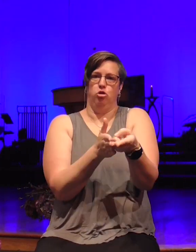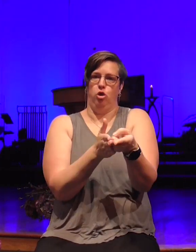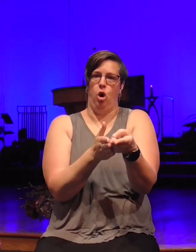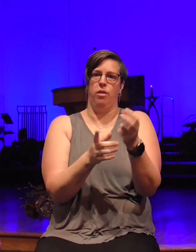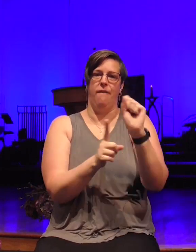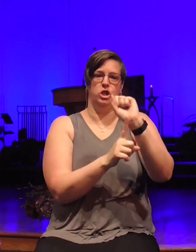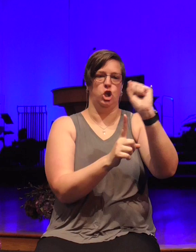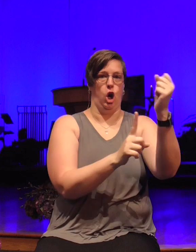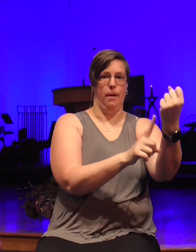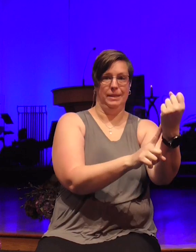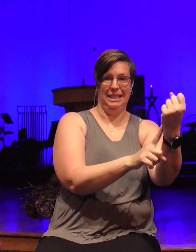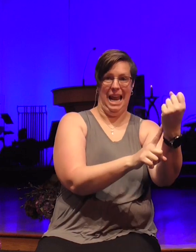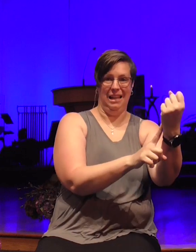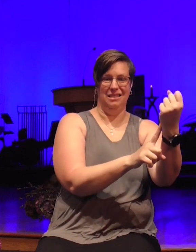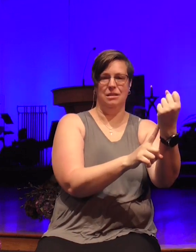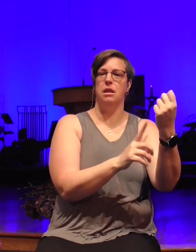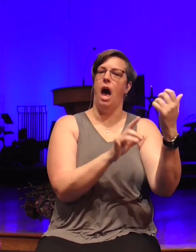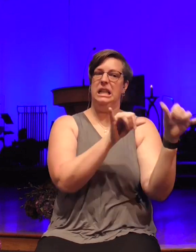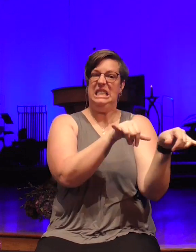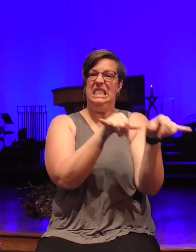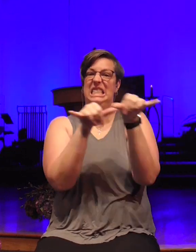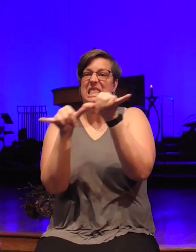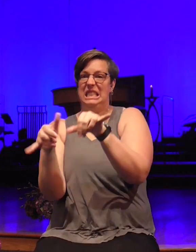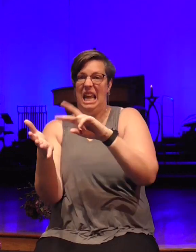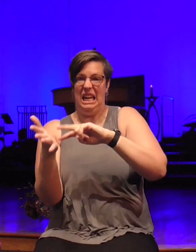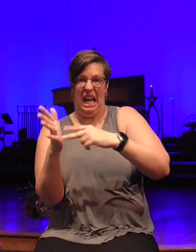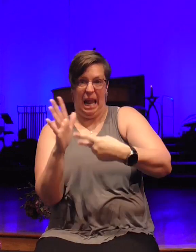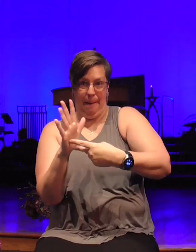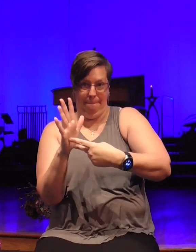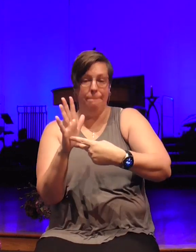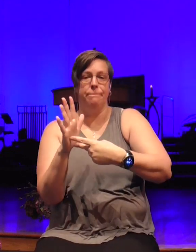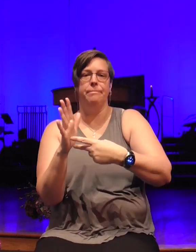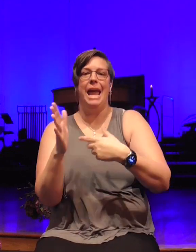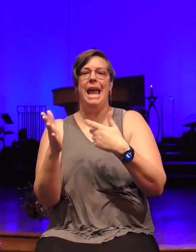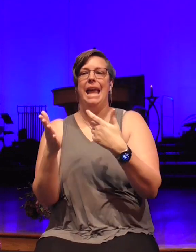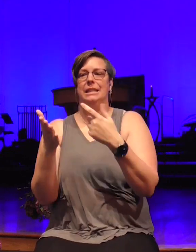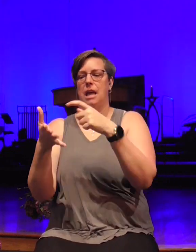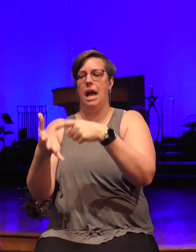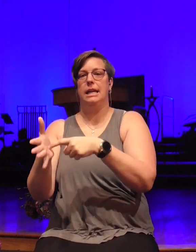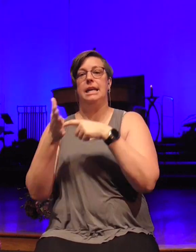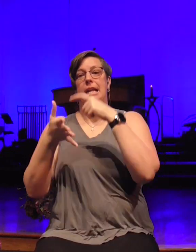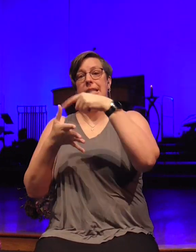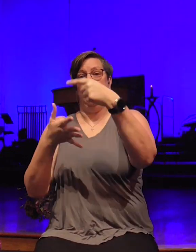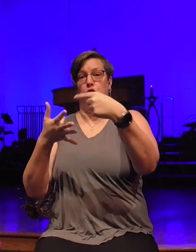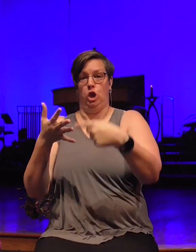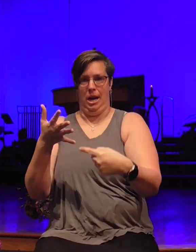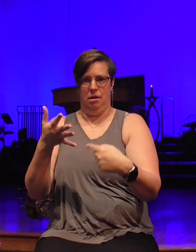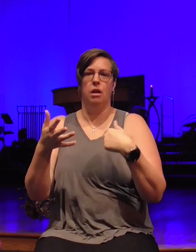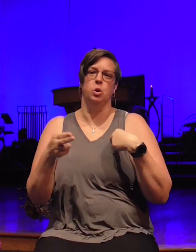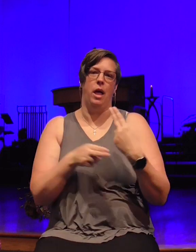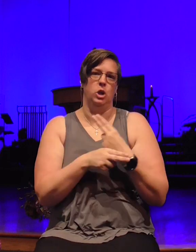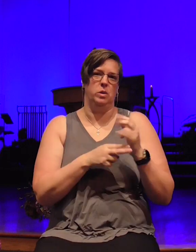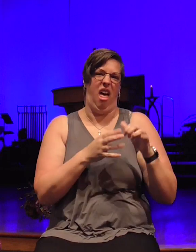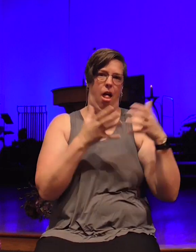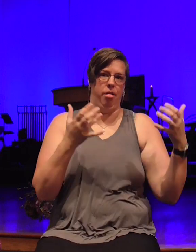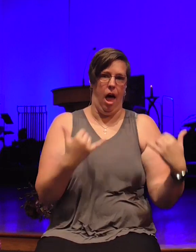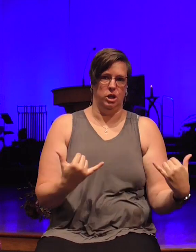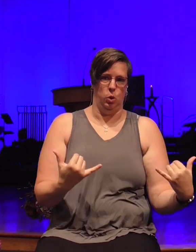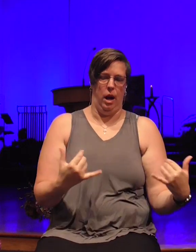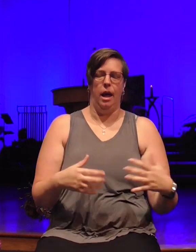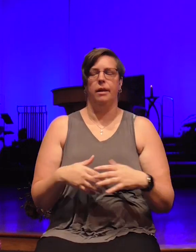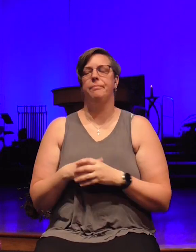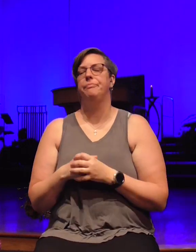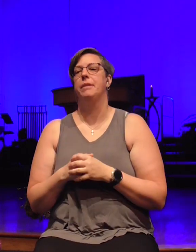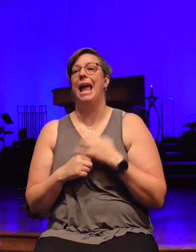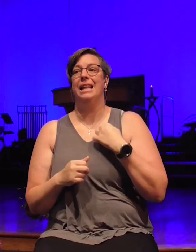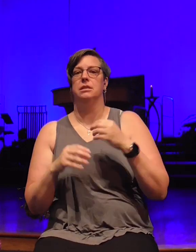for circumstance is condition, which I used a lot in the writing, and I'll use a lot today. And it's the opportunity to